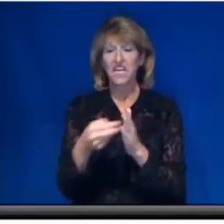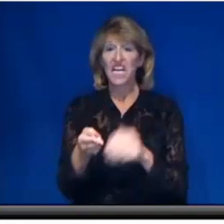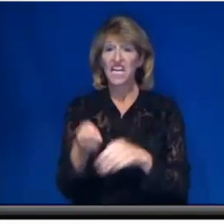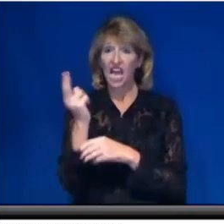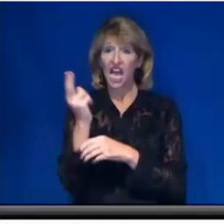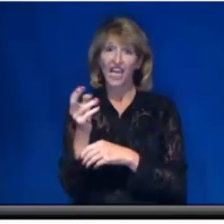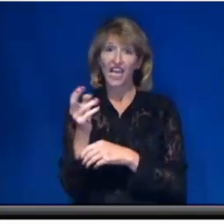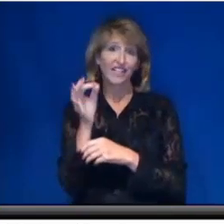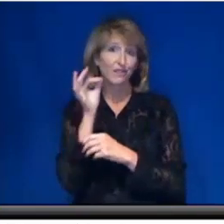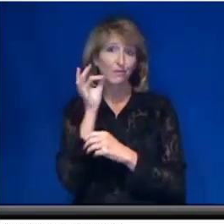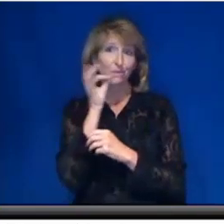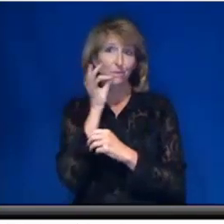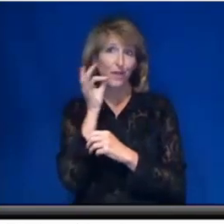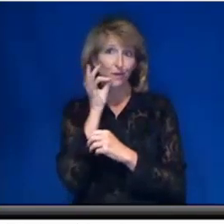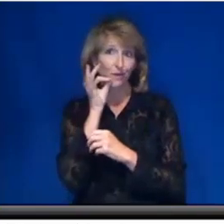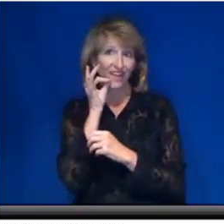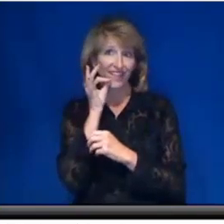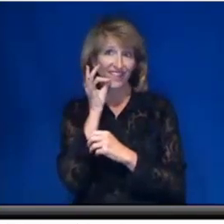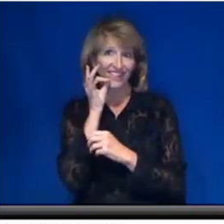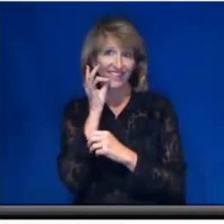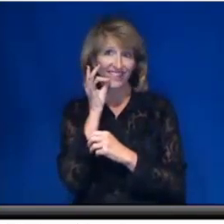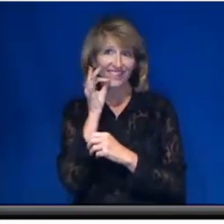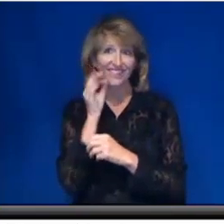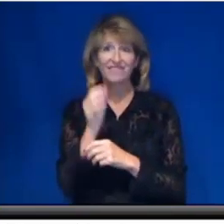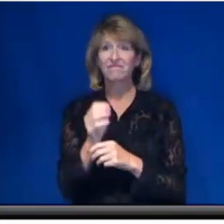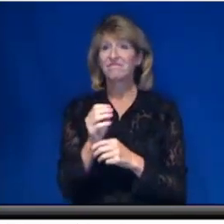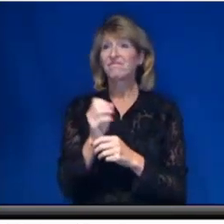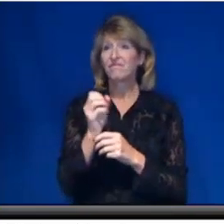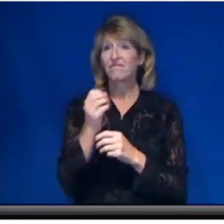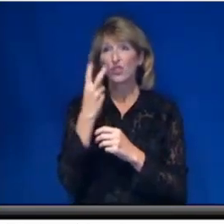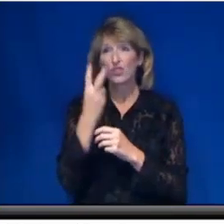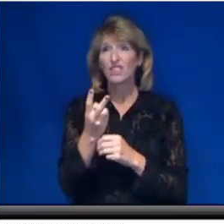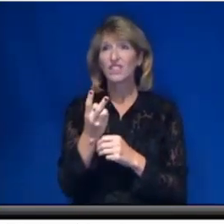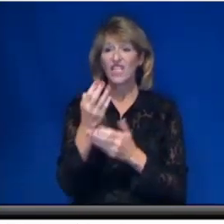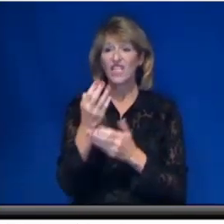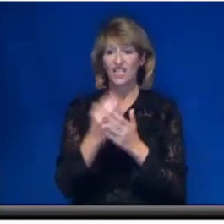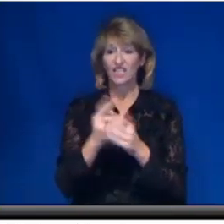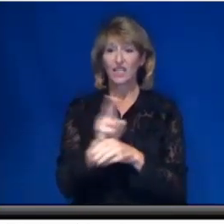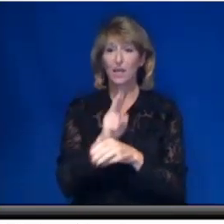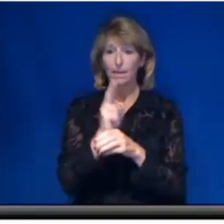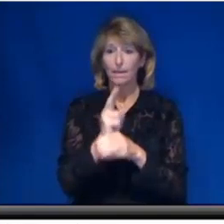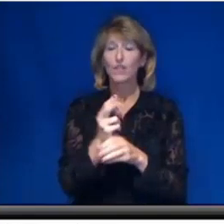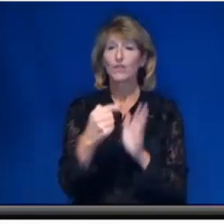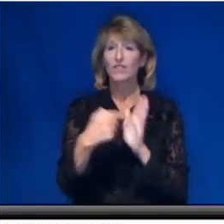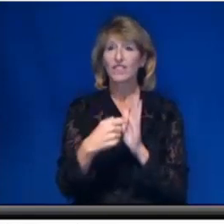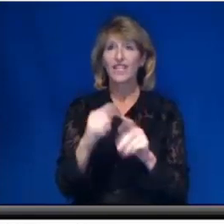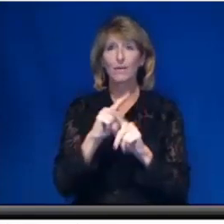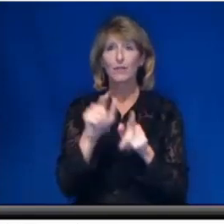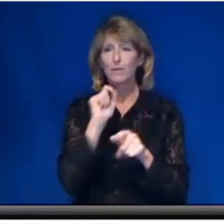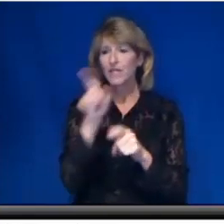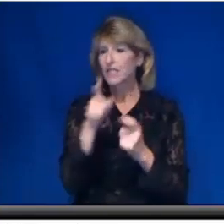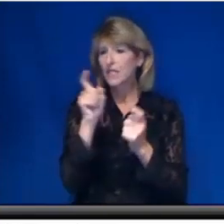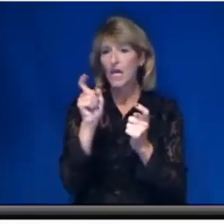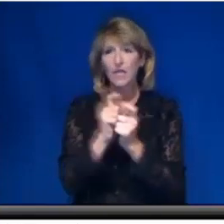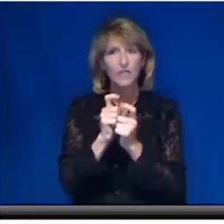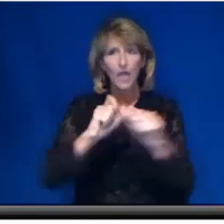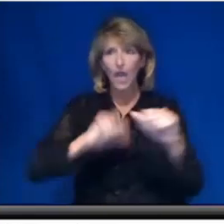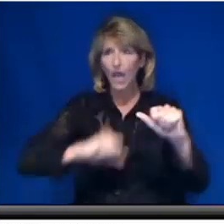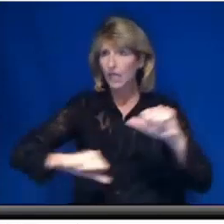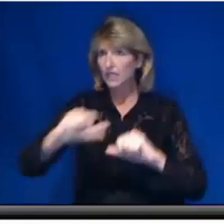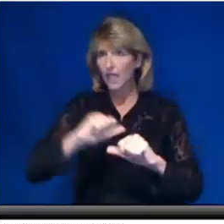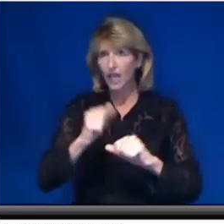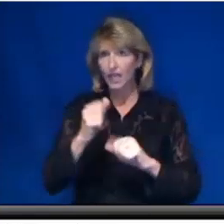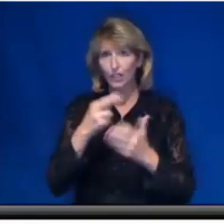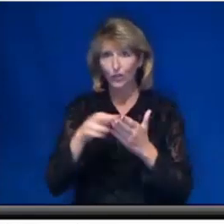these estimates to the deaf population. The highest number was deaf individuals who